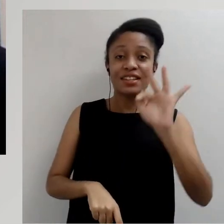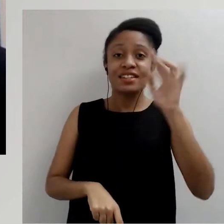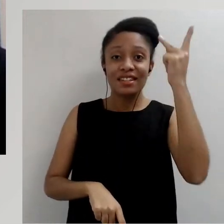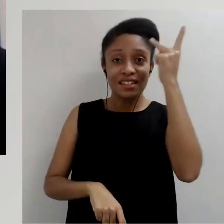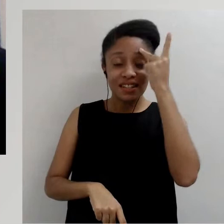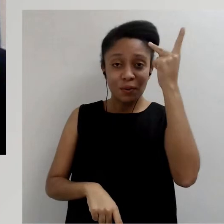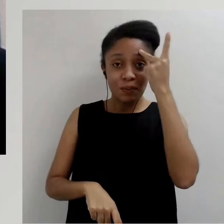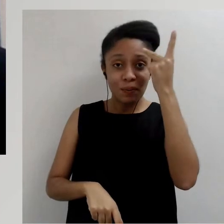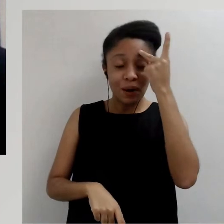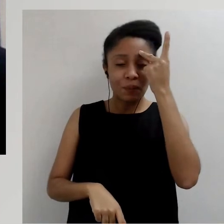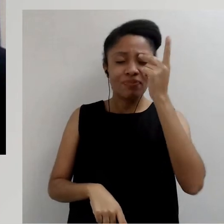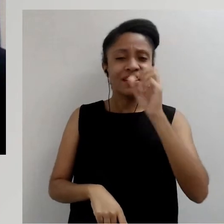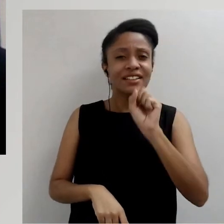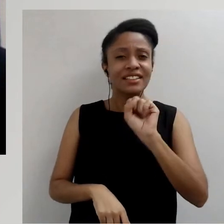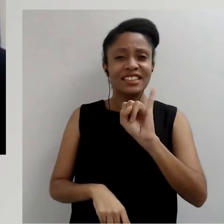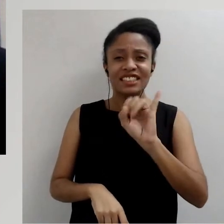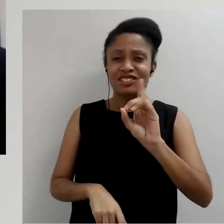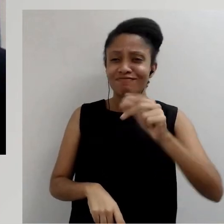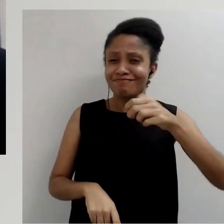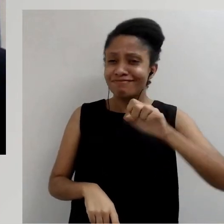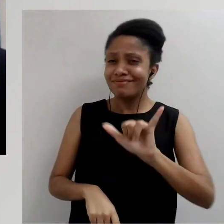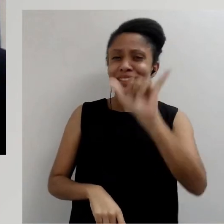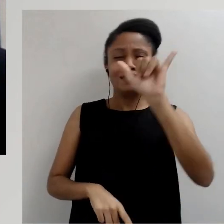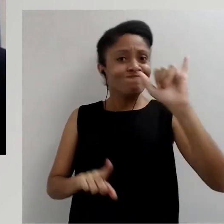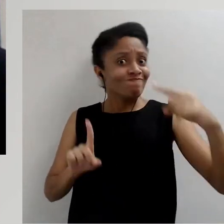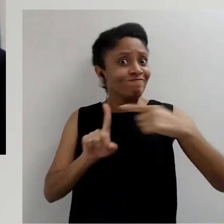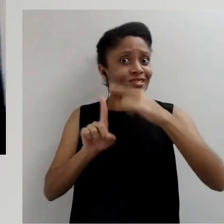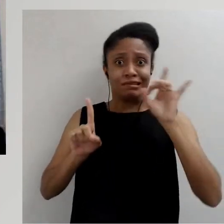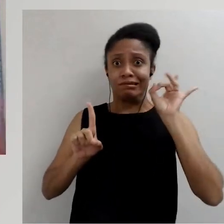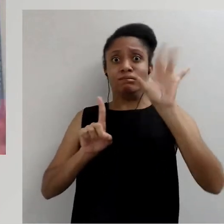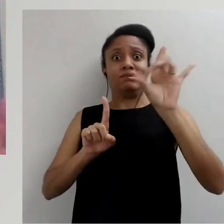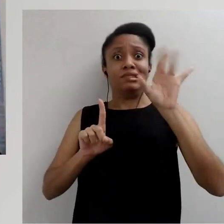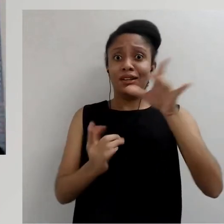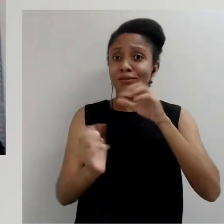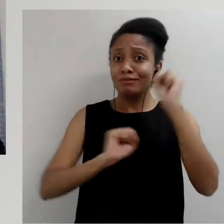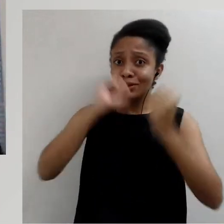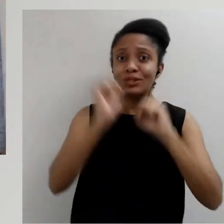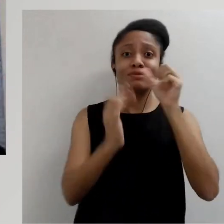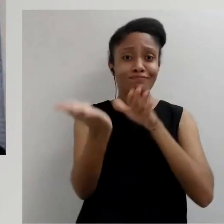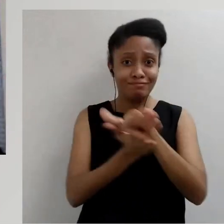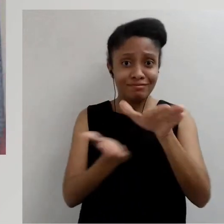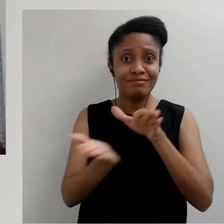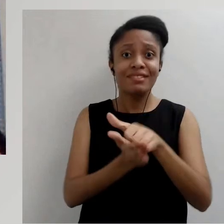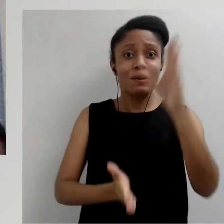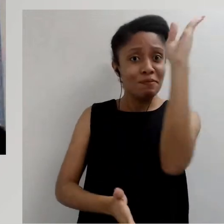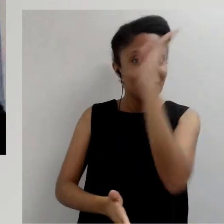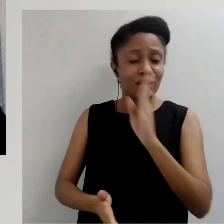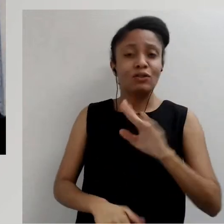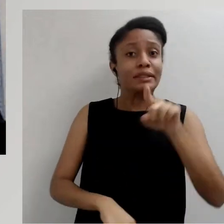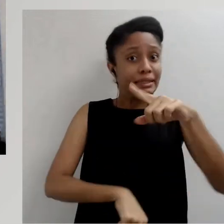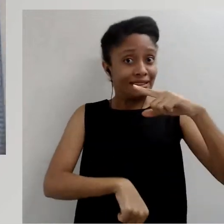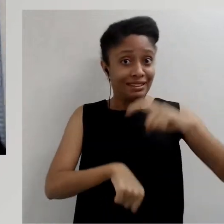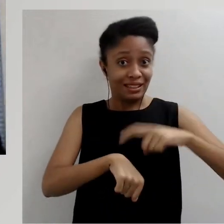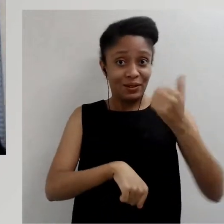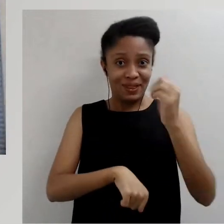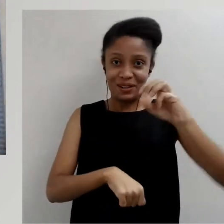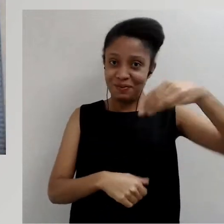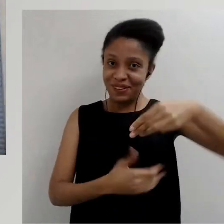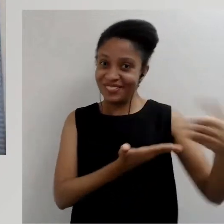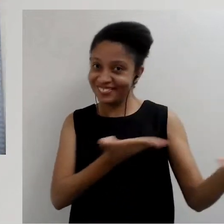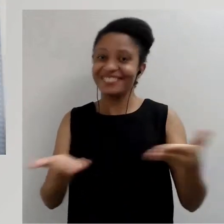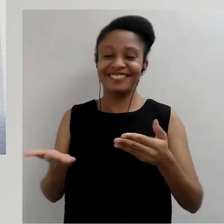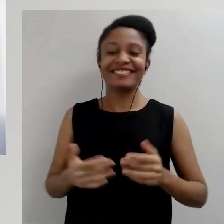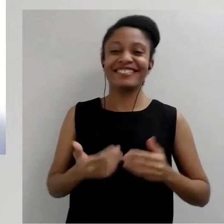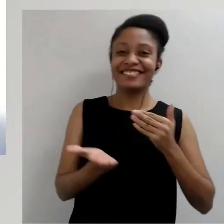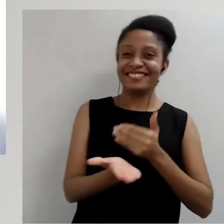Embalagens in São Paulo. Sidney is one of the icons of our printing industry. Sidney, you have 10 minutes. The floor is